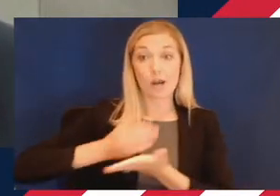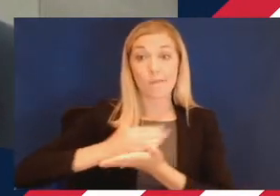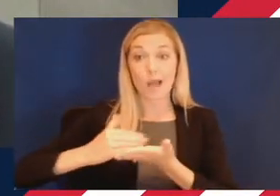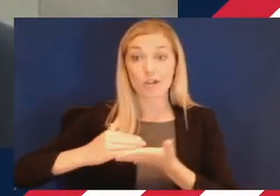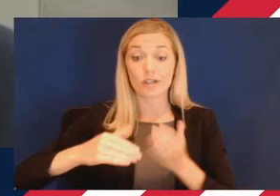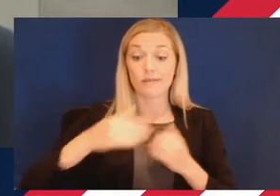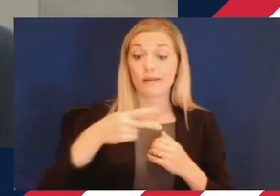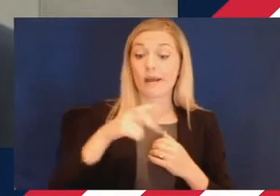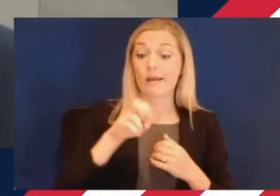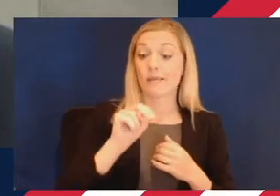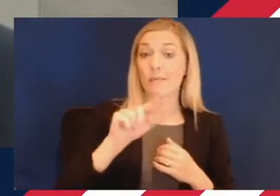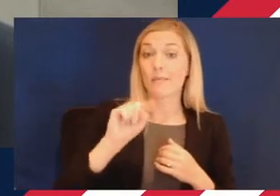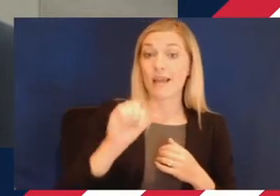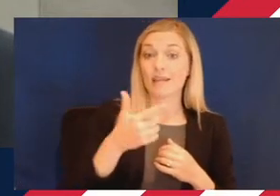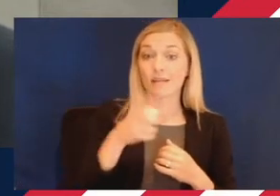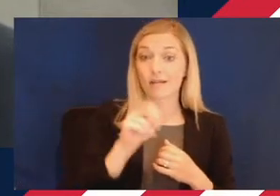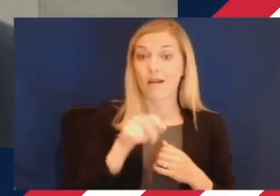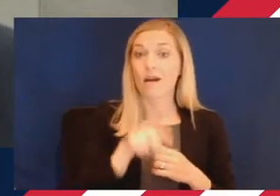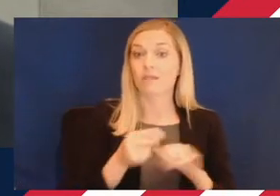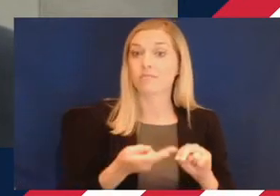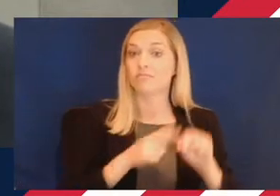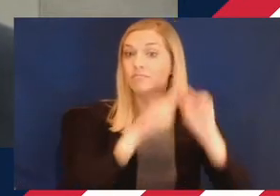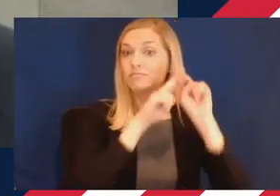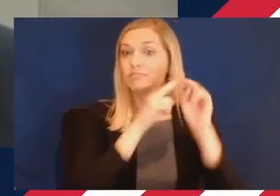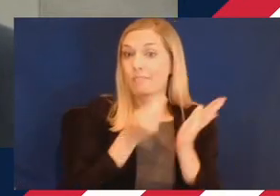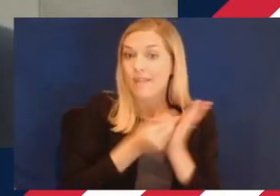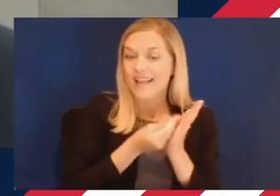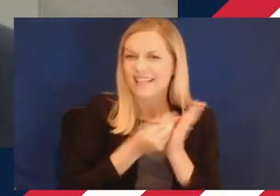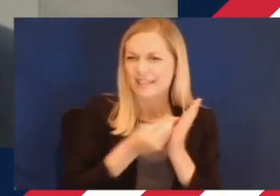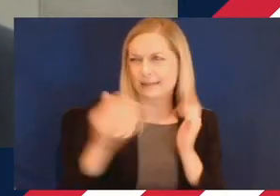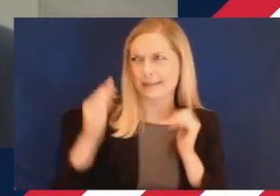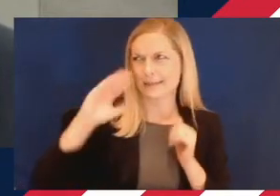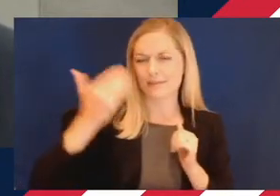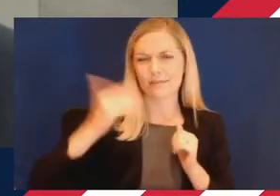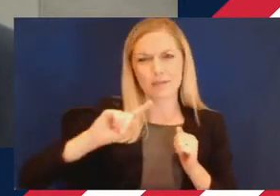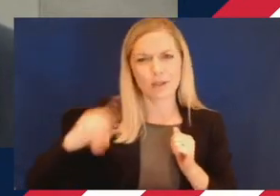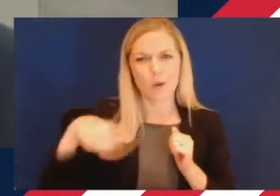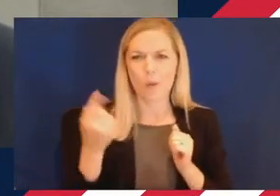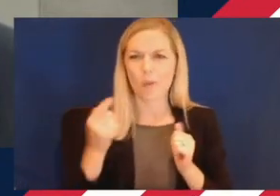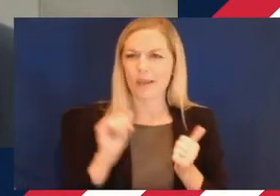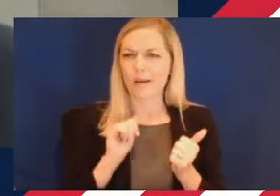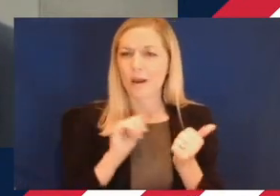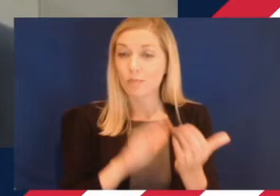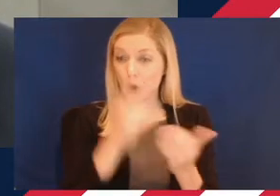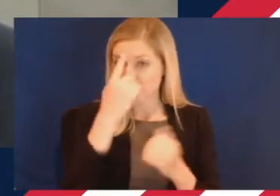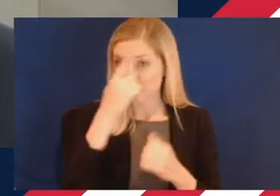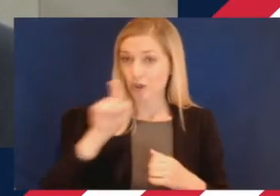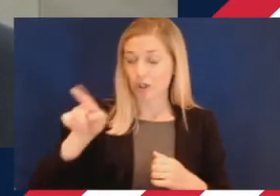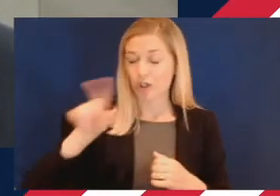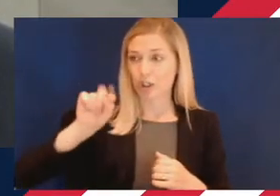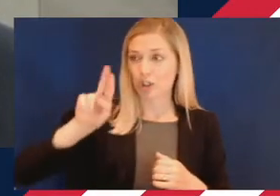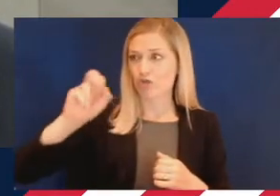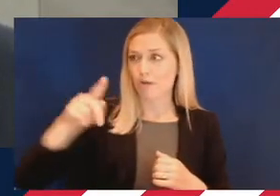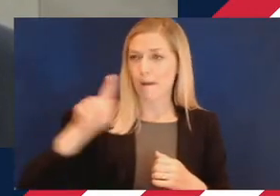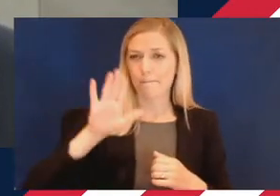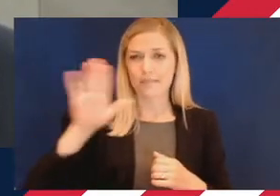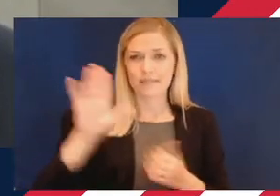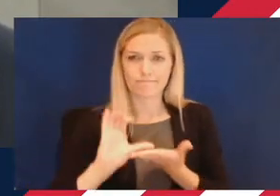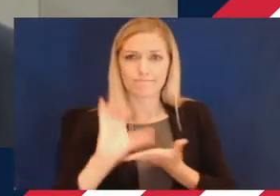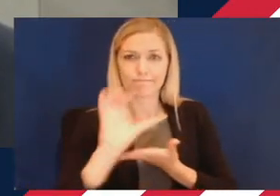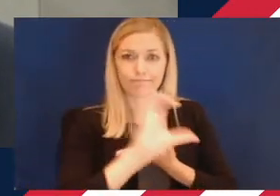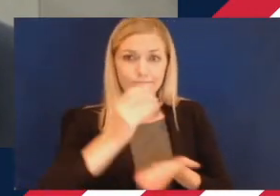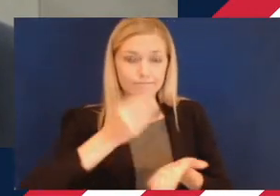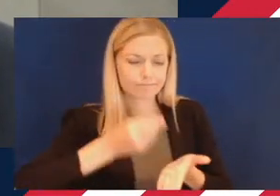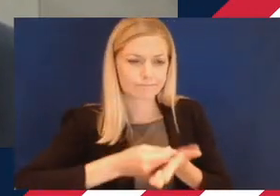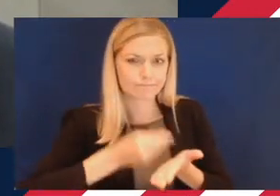avenue of international relations that he's familiar with or likes. Can you talk a little bit about how